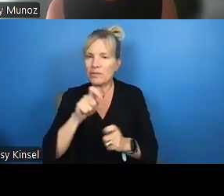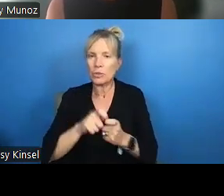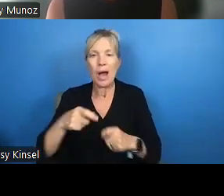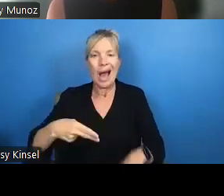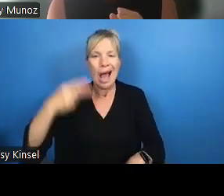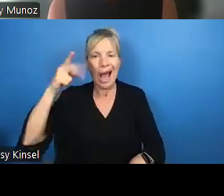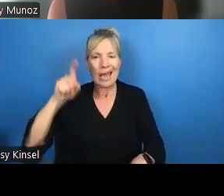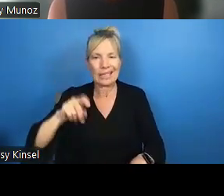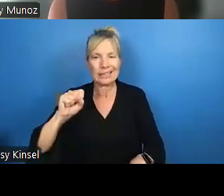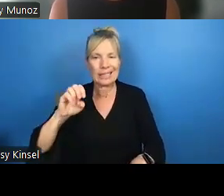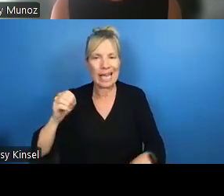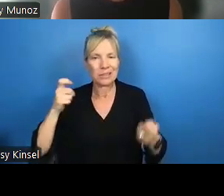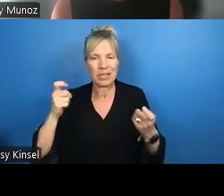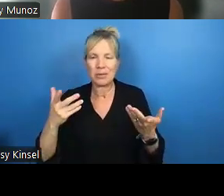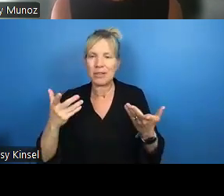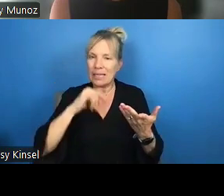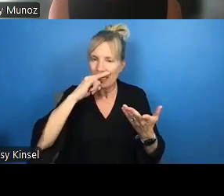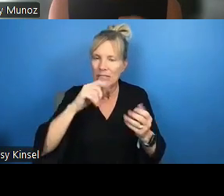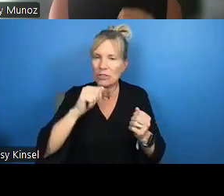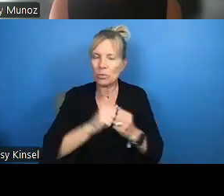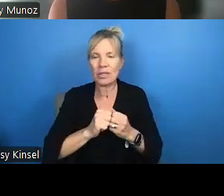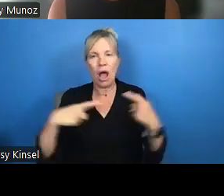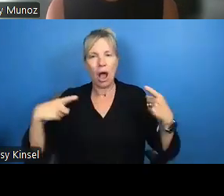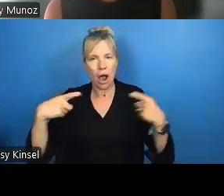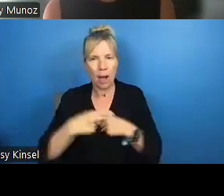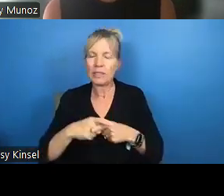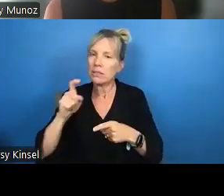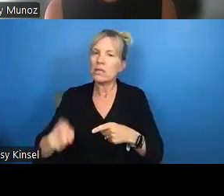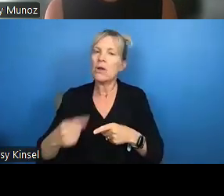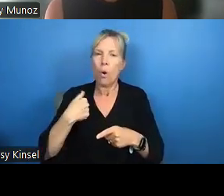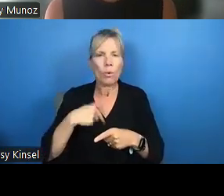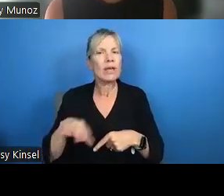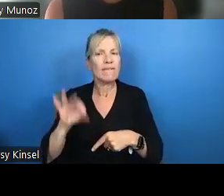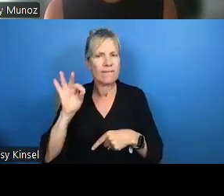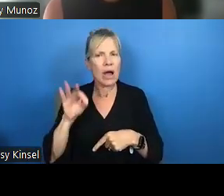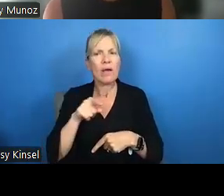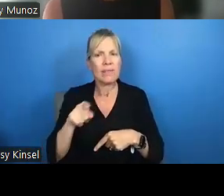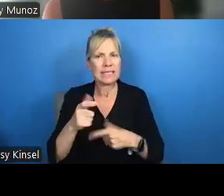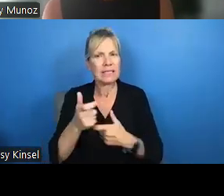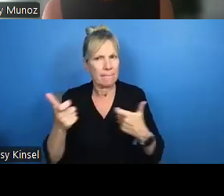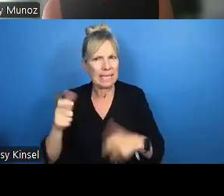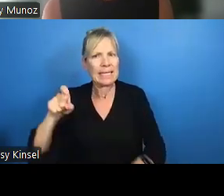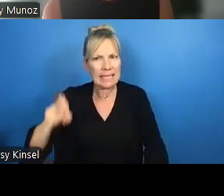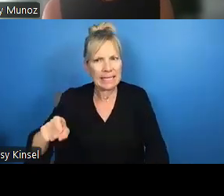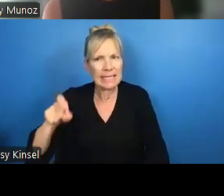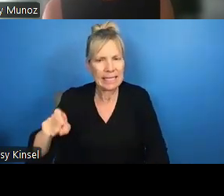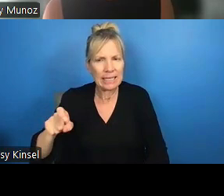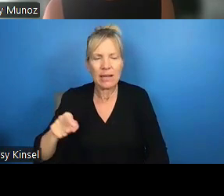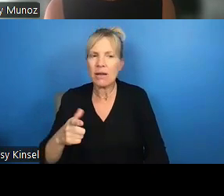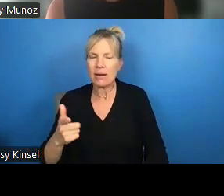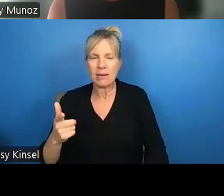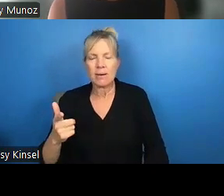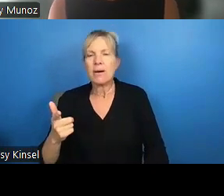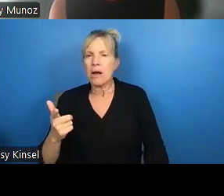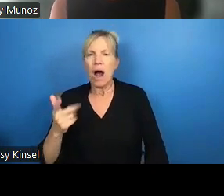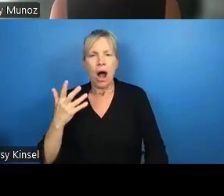case management for those kiddos with complex needs. And we really have found that to be a need that there is, a lot of